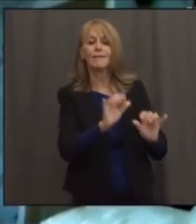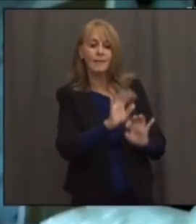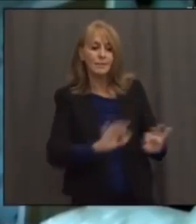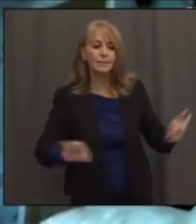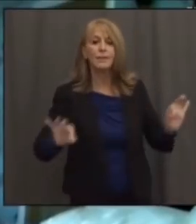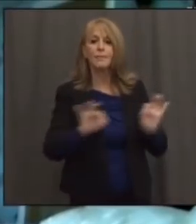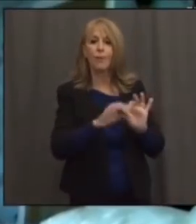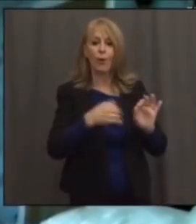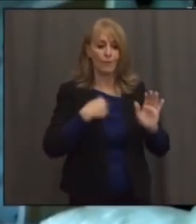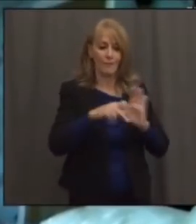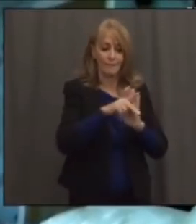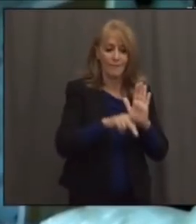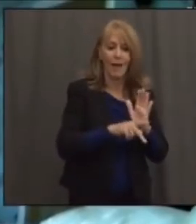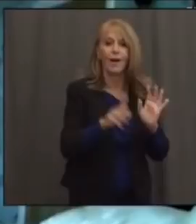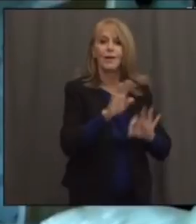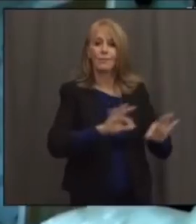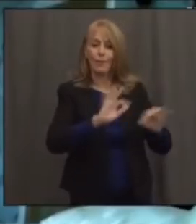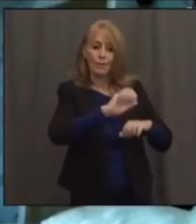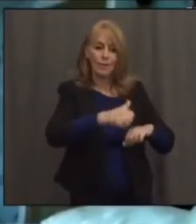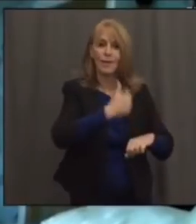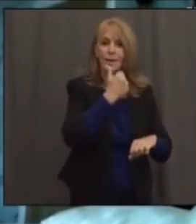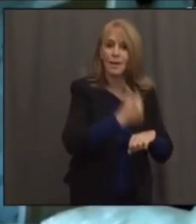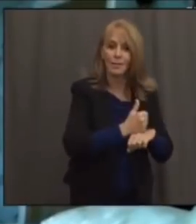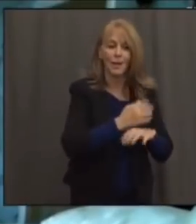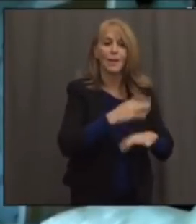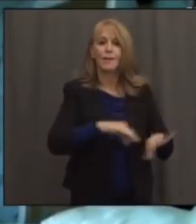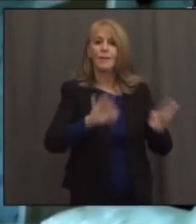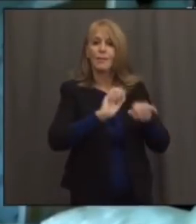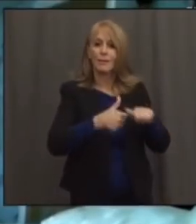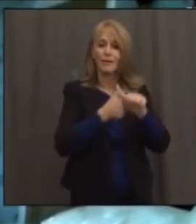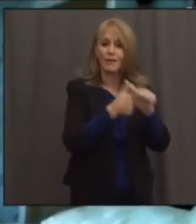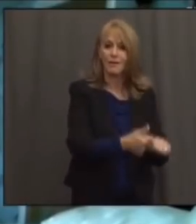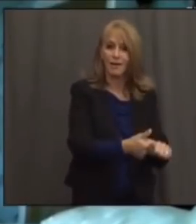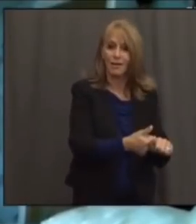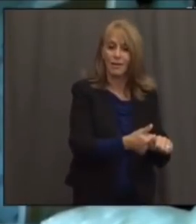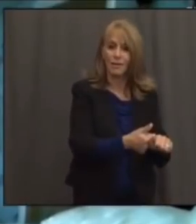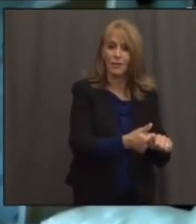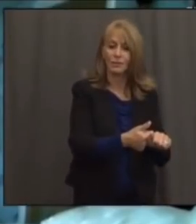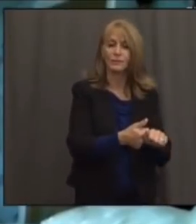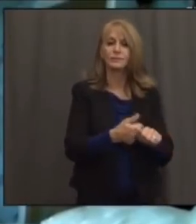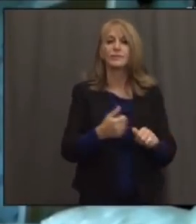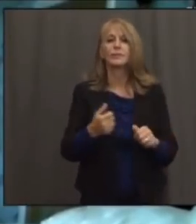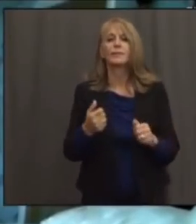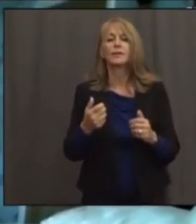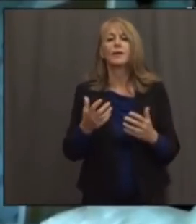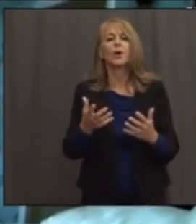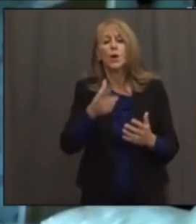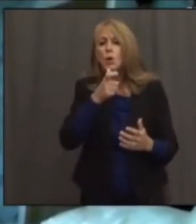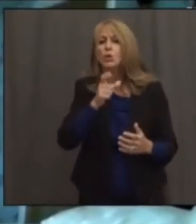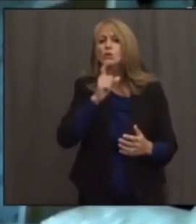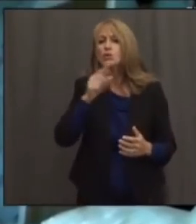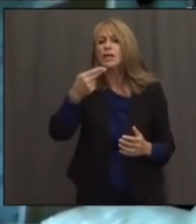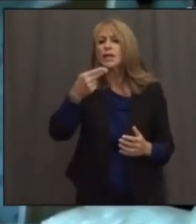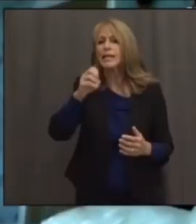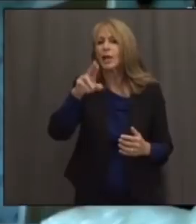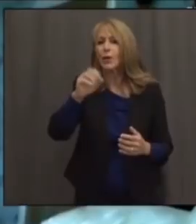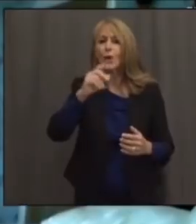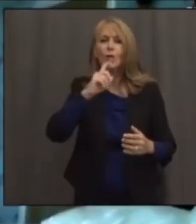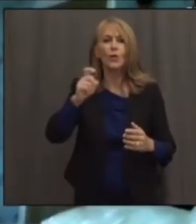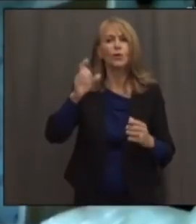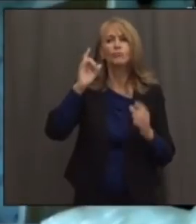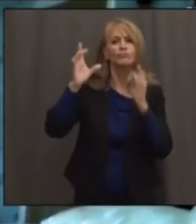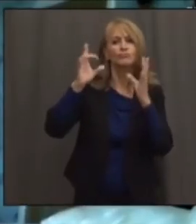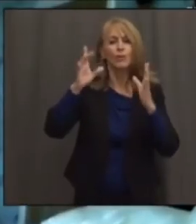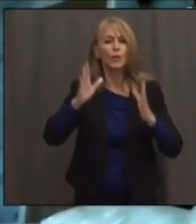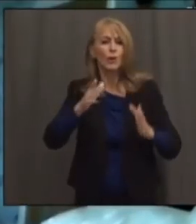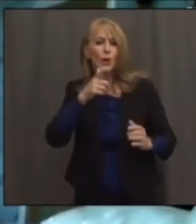and implementation. Let me end with just saying, one message. Who are the real heroes in this story? And I think